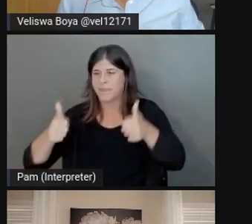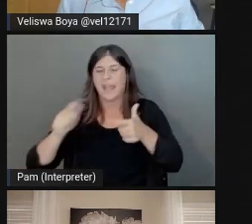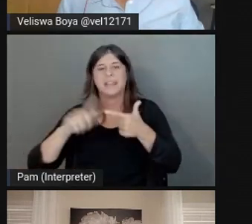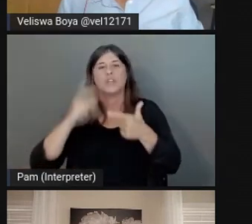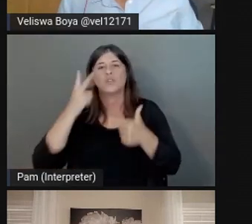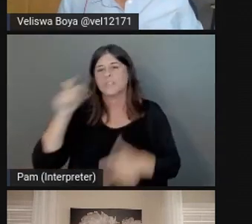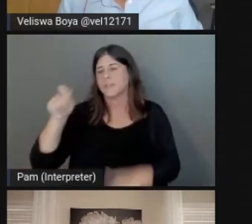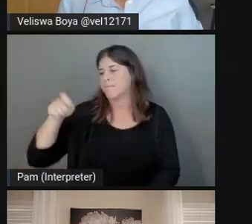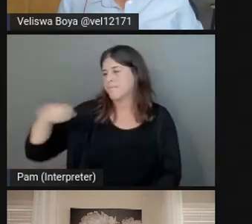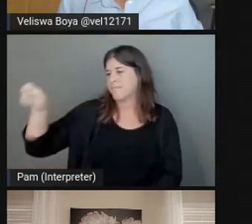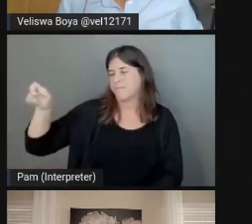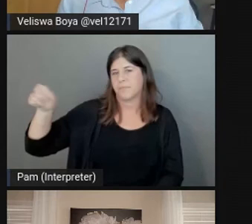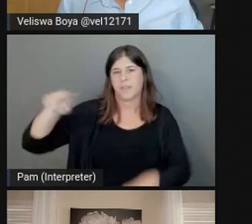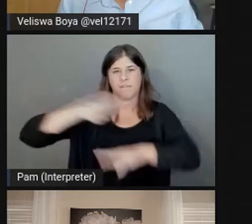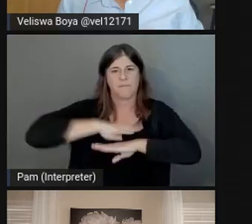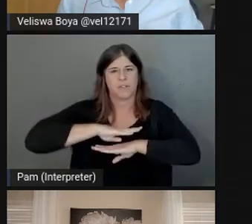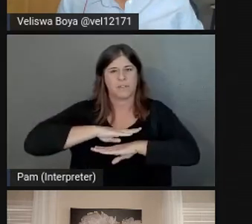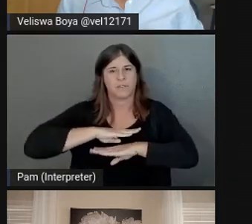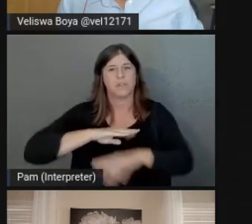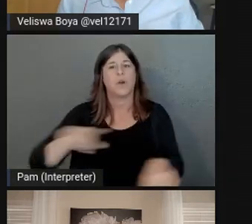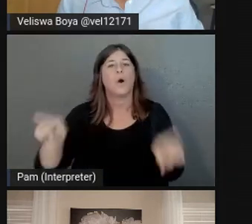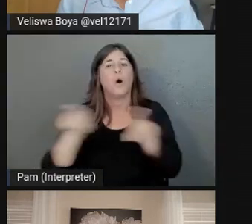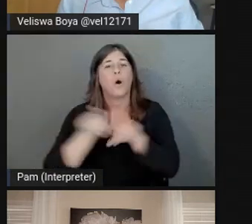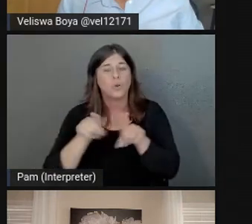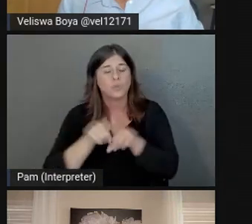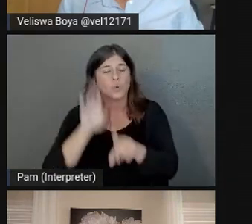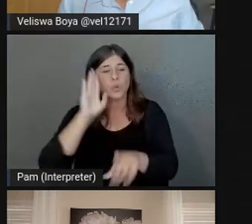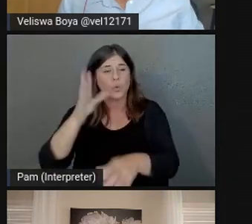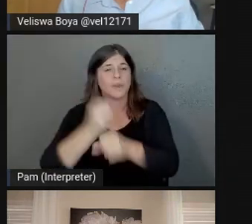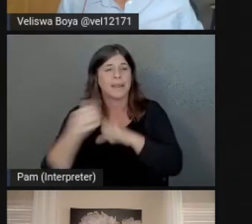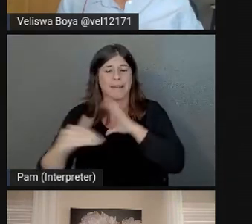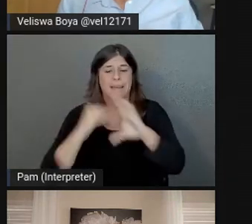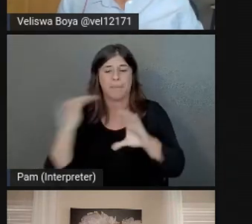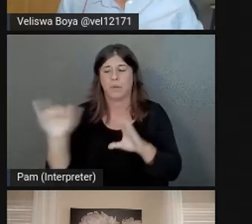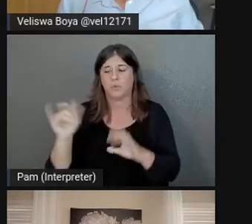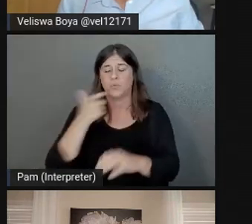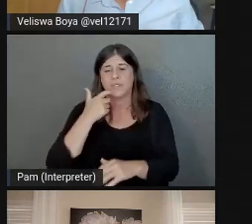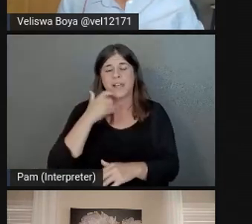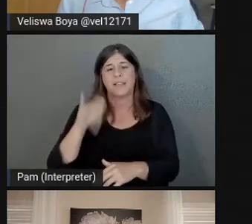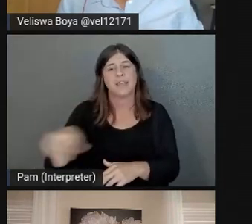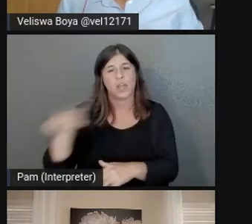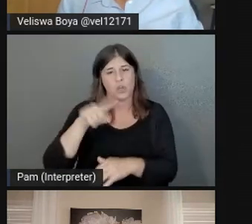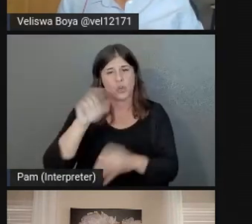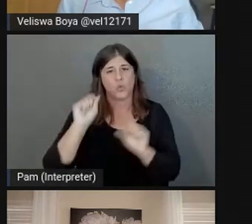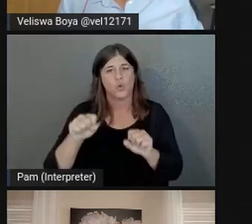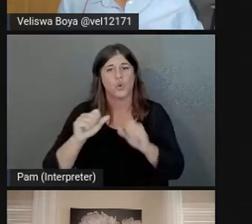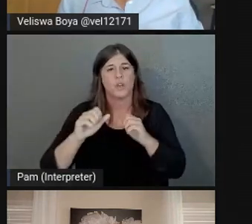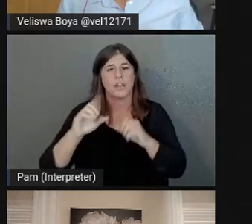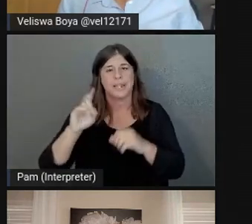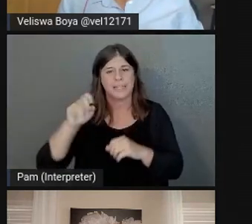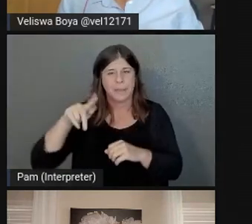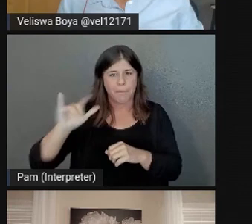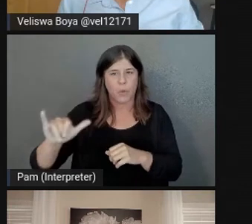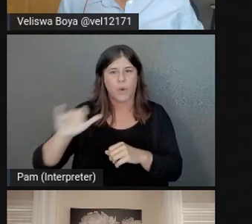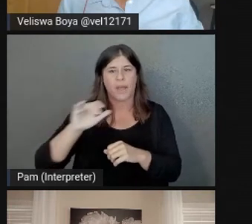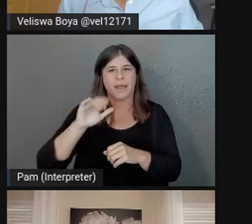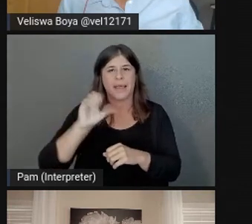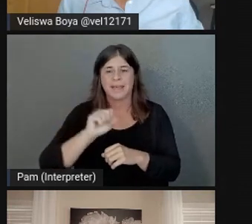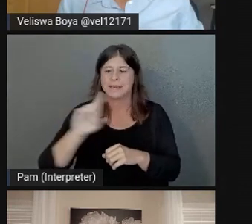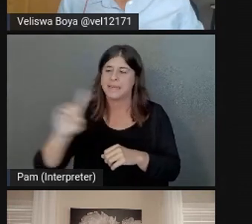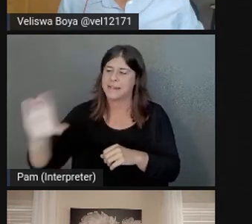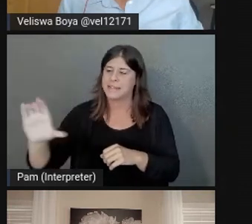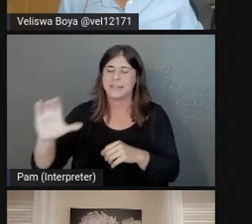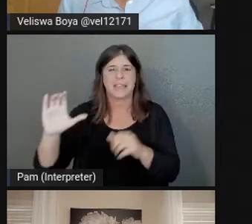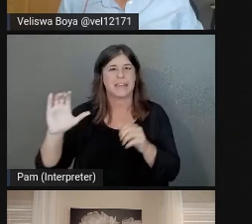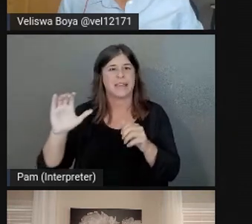for order fulfilled. You will also receive an email stating that you're able to deploy your SDDC, and then in the VMware Cloud console,